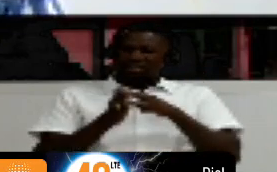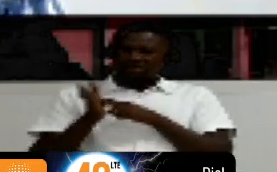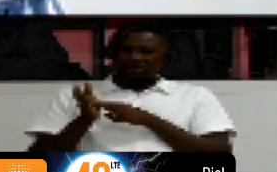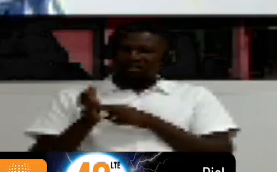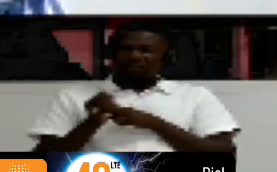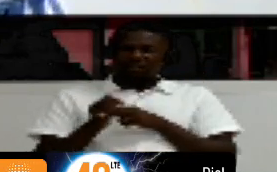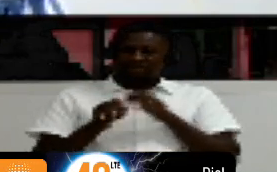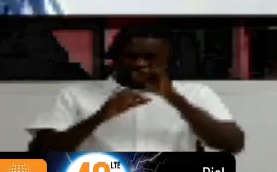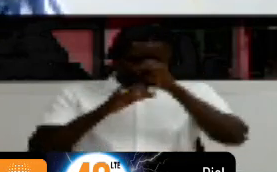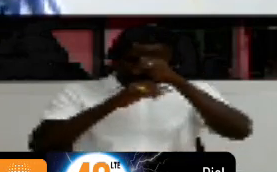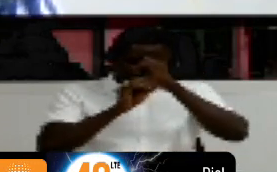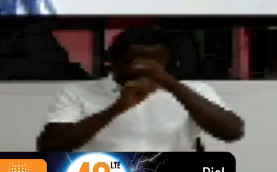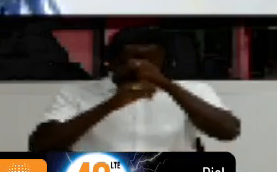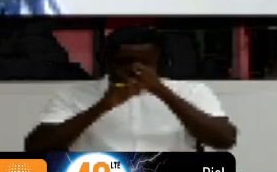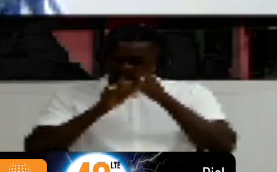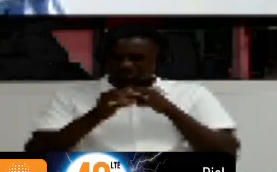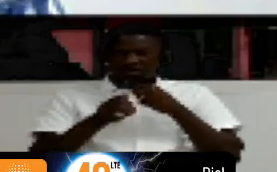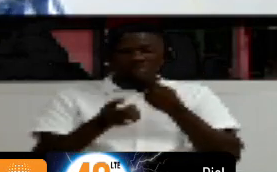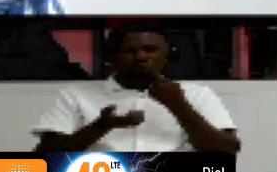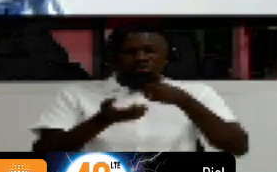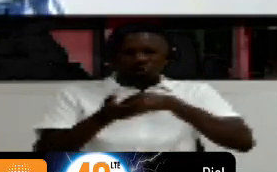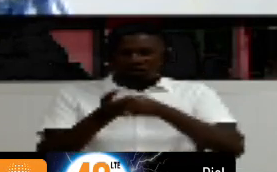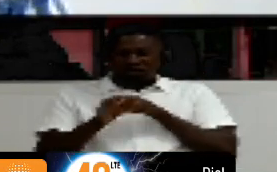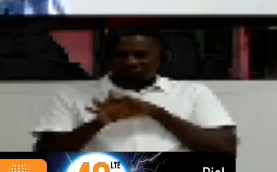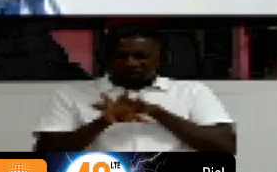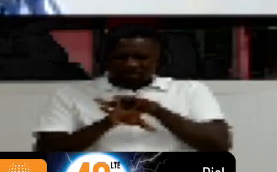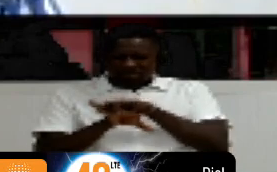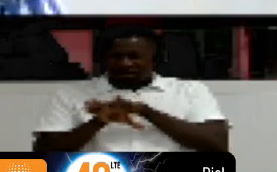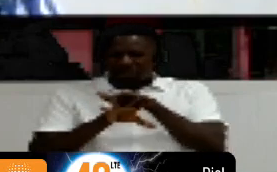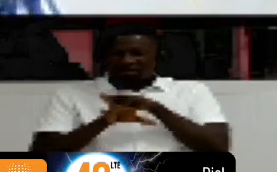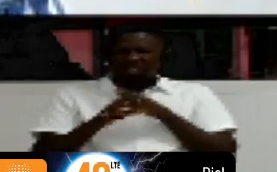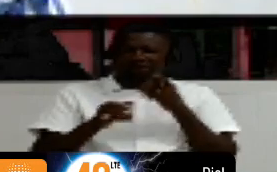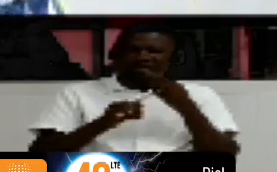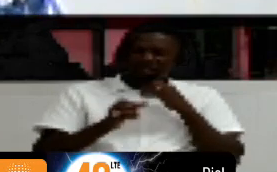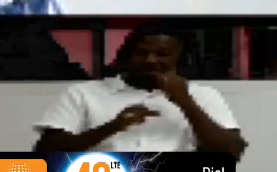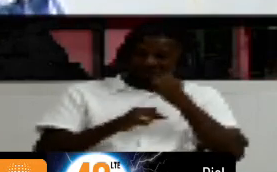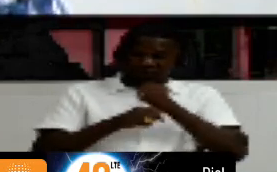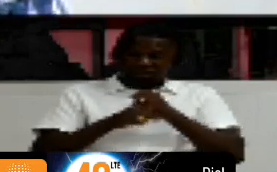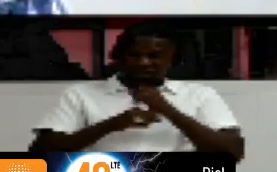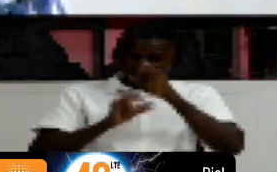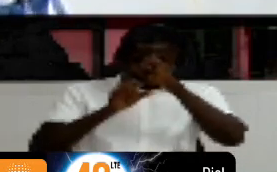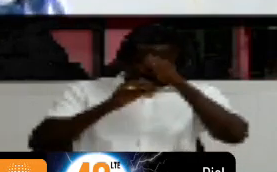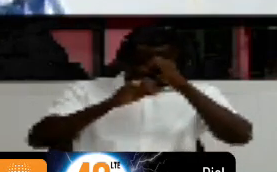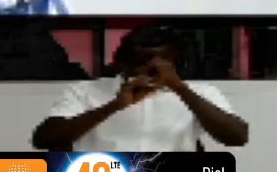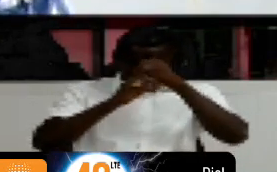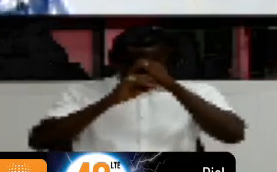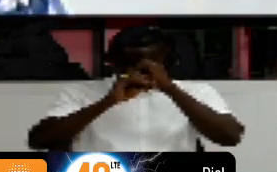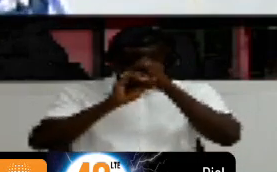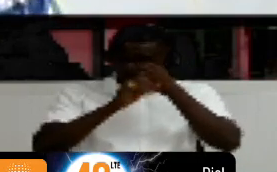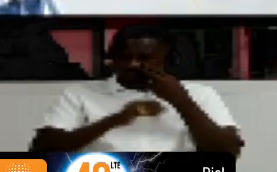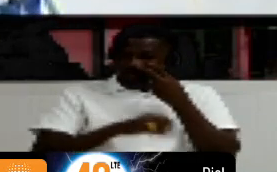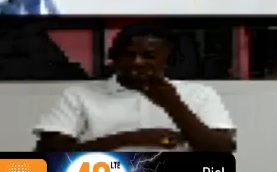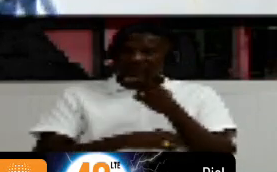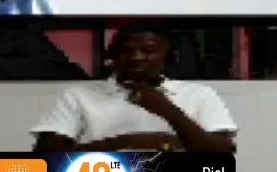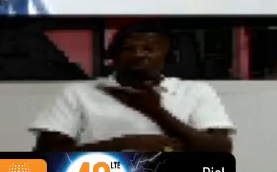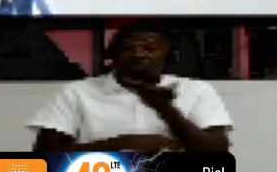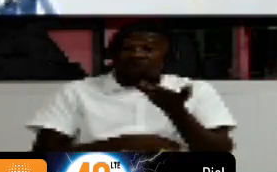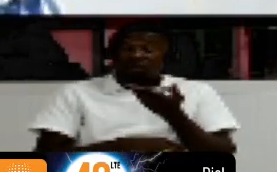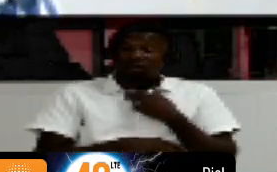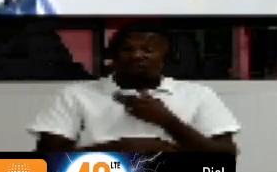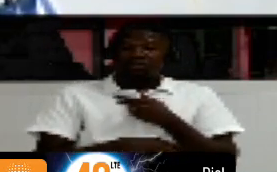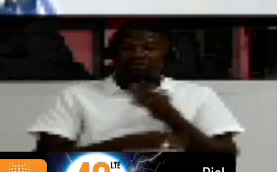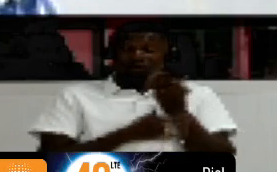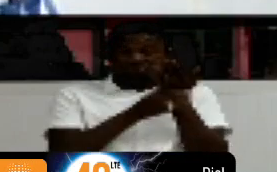how it works. They did this scanning to see whether the vascular doctor's